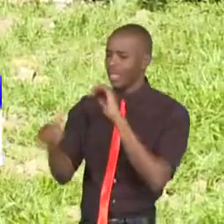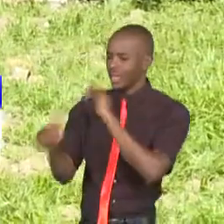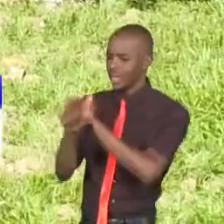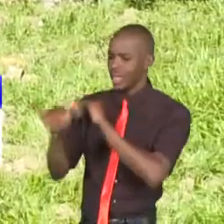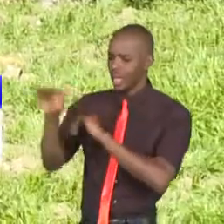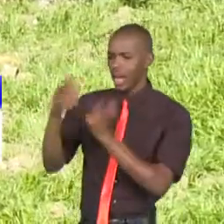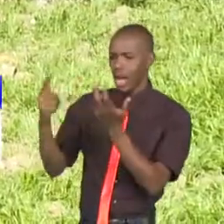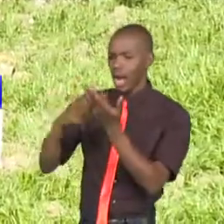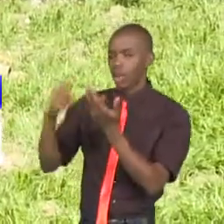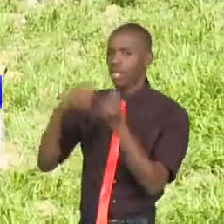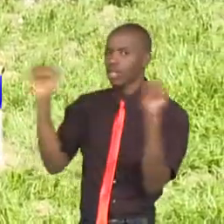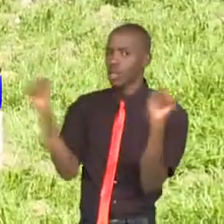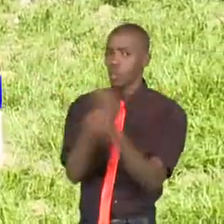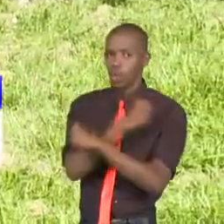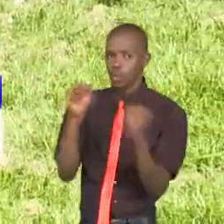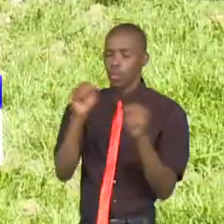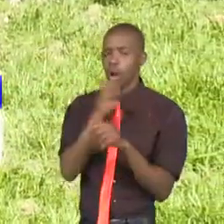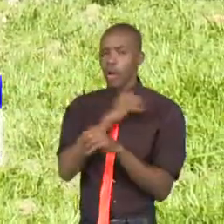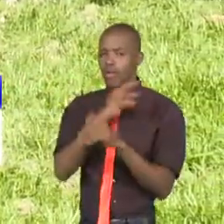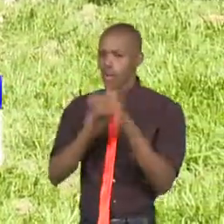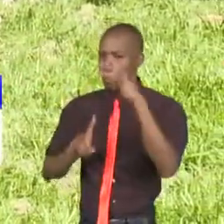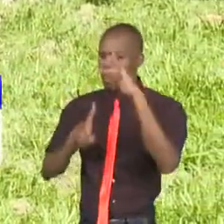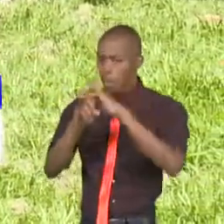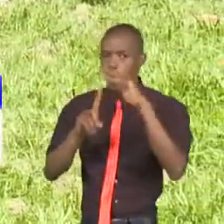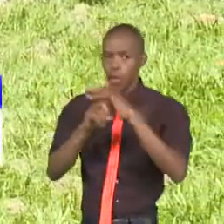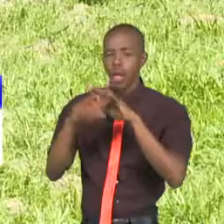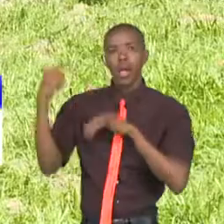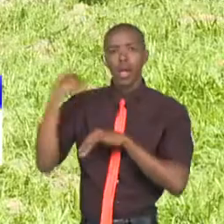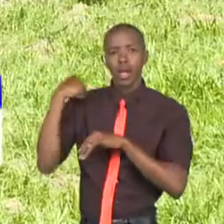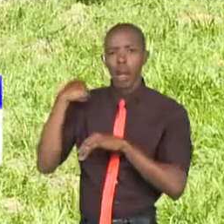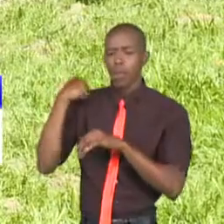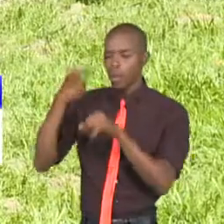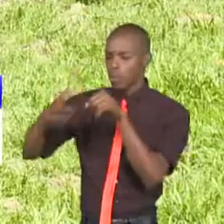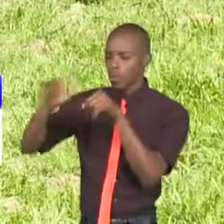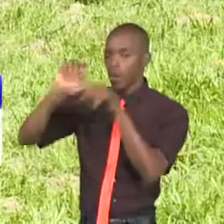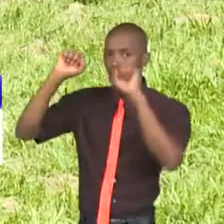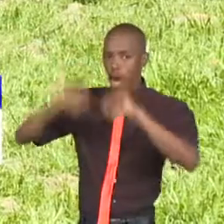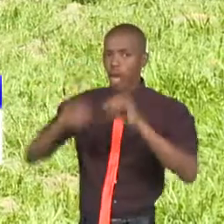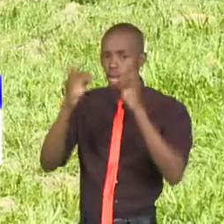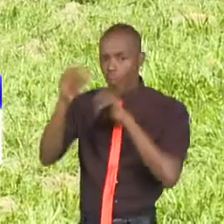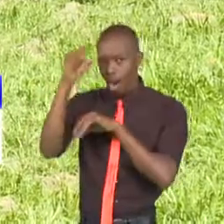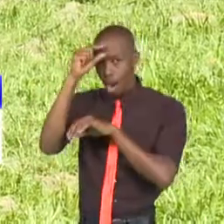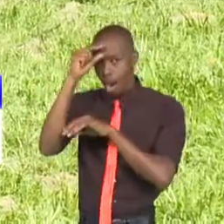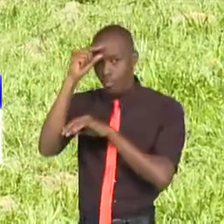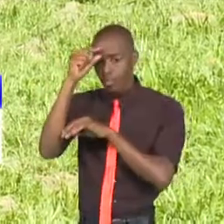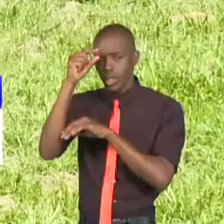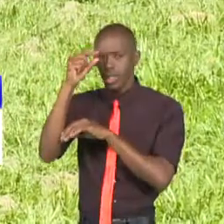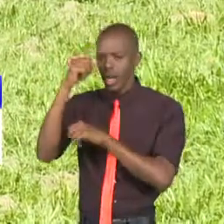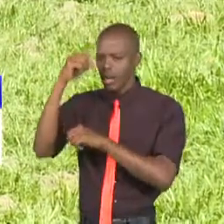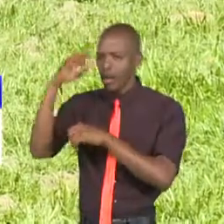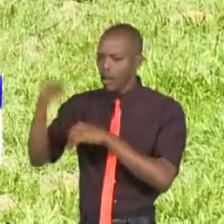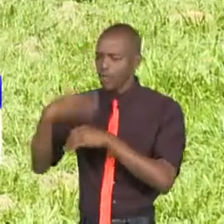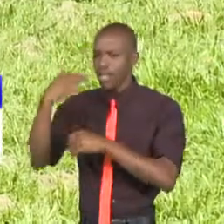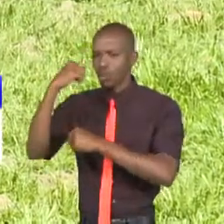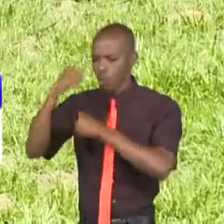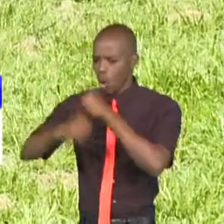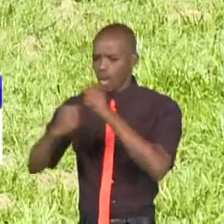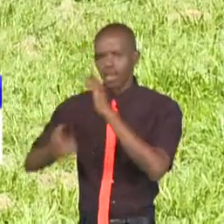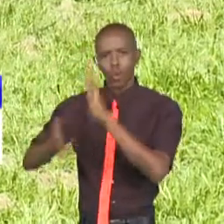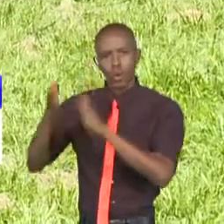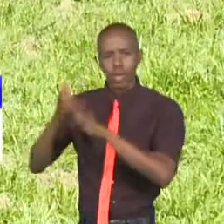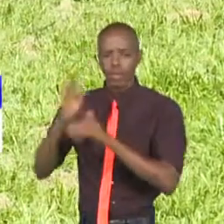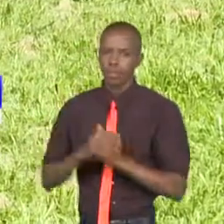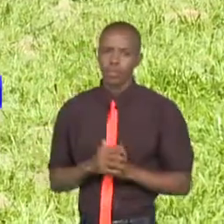cannot be accounted for, even with fears rising that the number may increase if the government fails to take actions accordingly. For